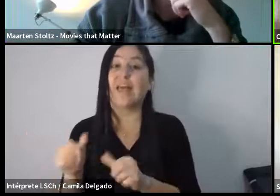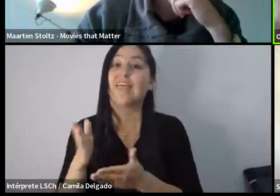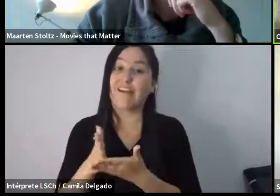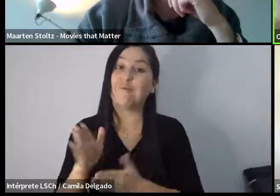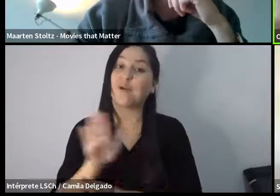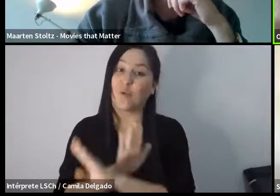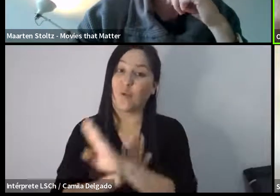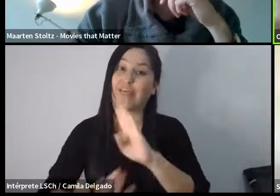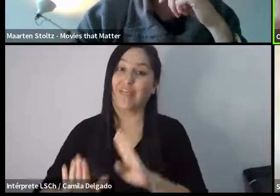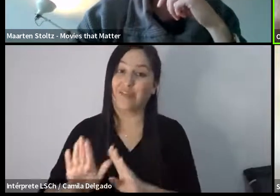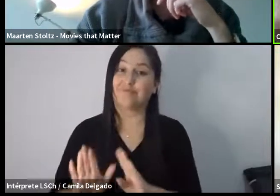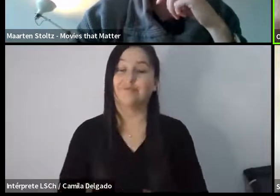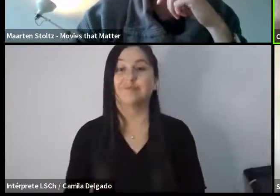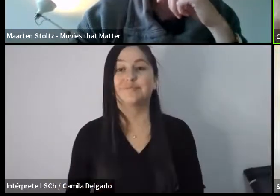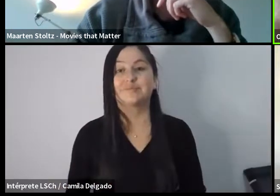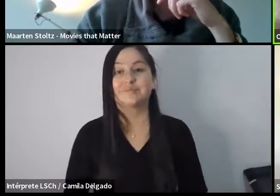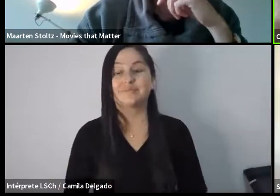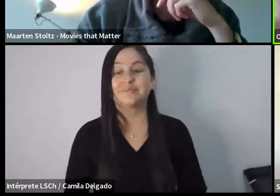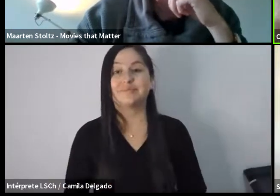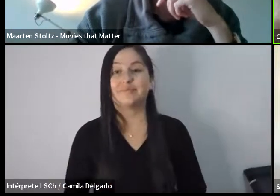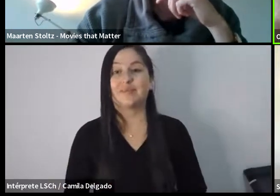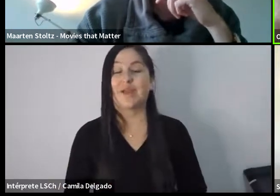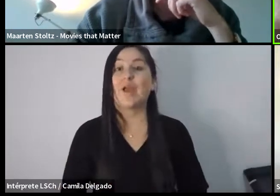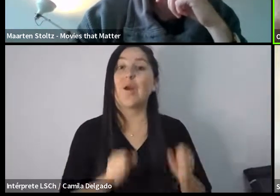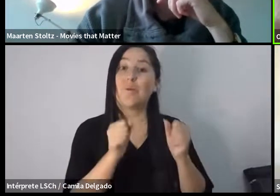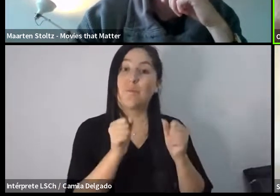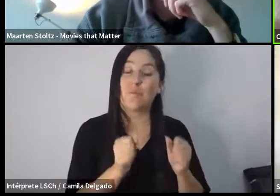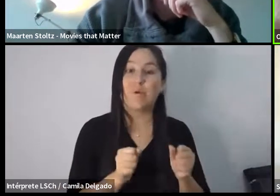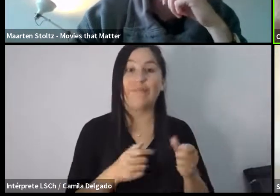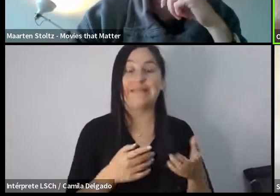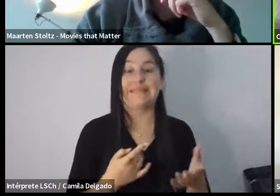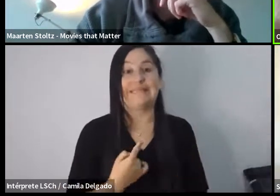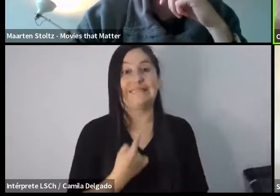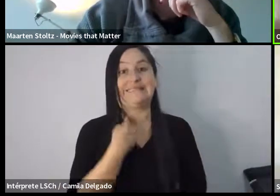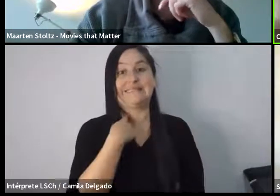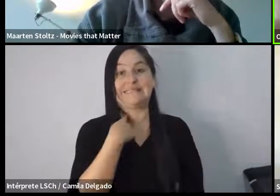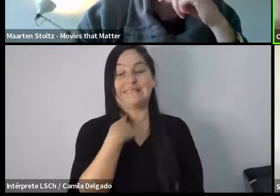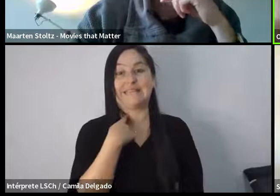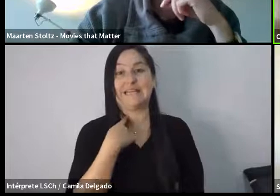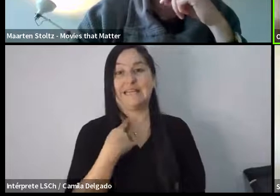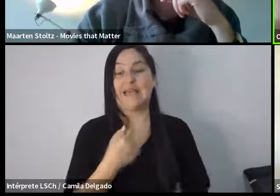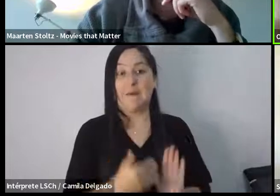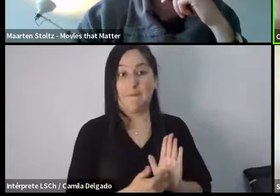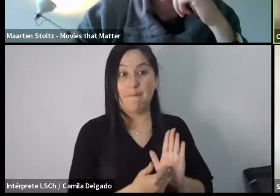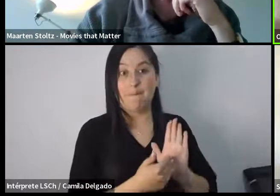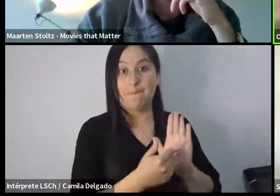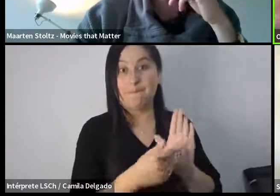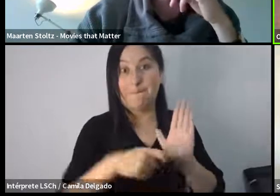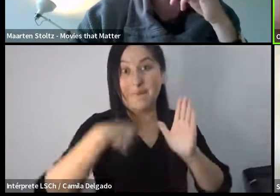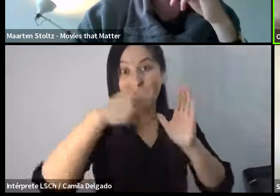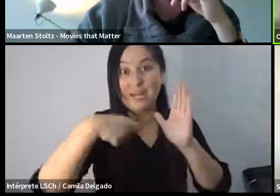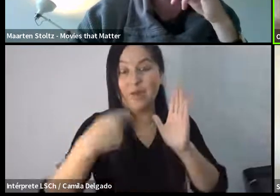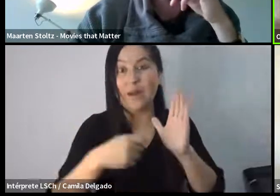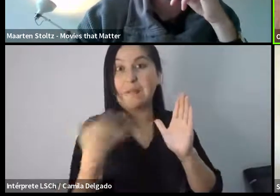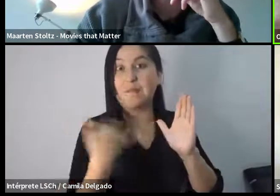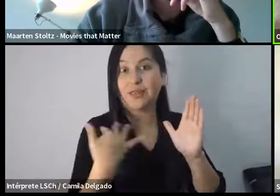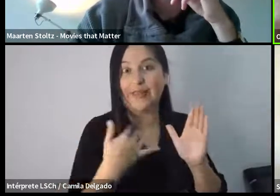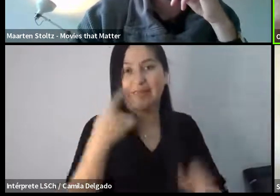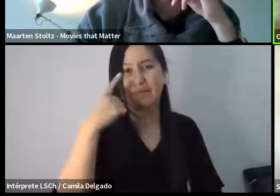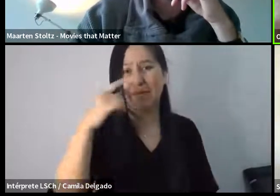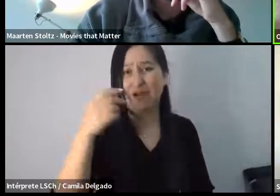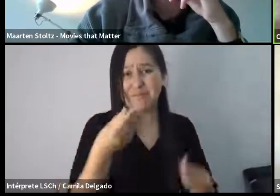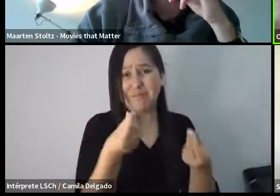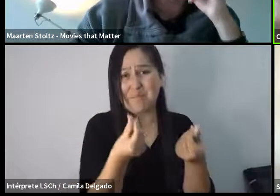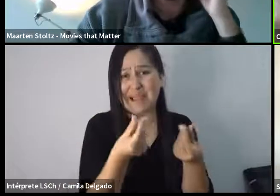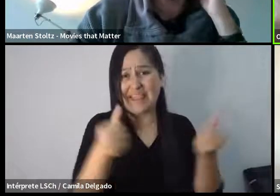be a counterproductive. Yes. If you screen the film that's super important, but it's really bad, you know, then audience will just react in the exactly